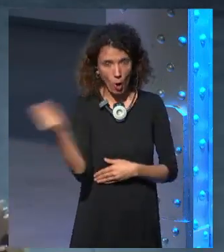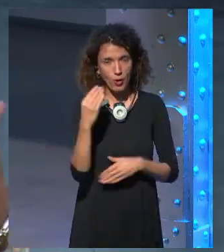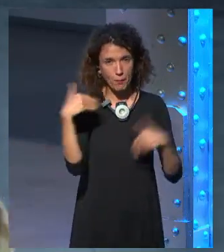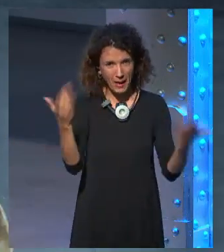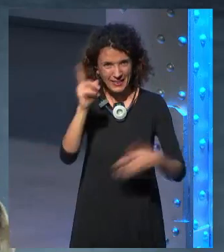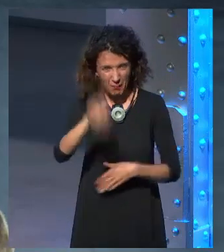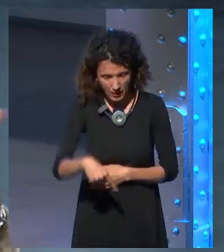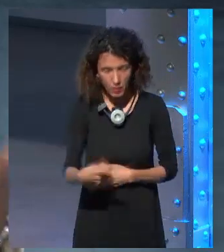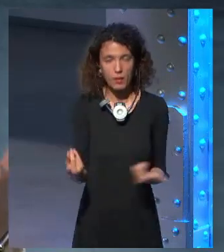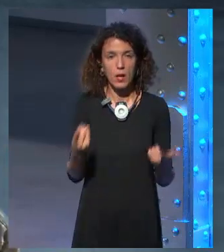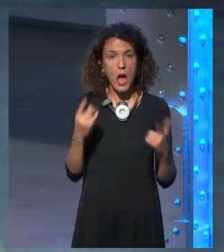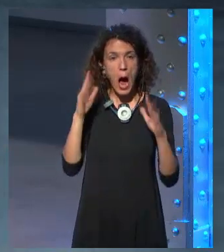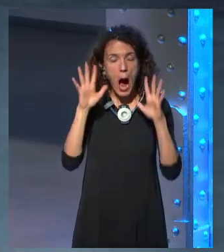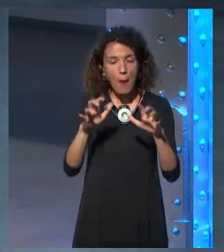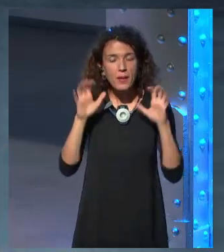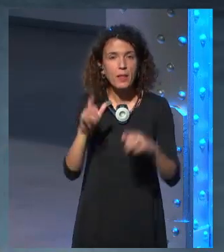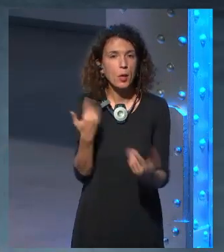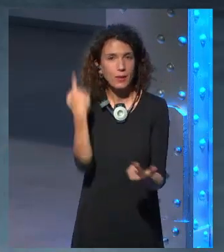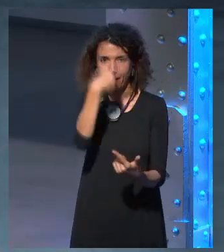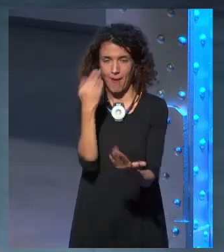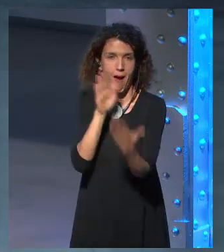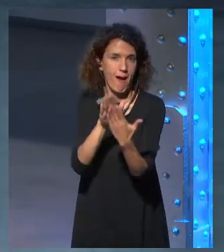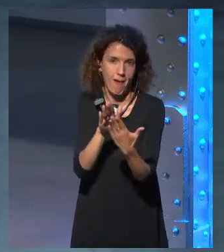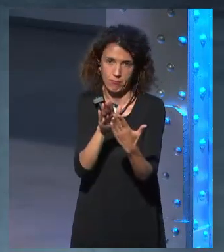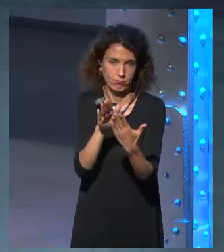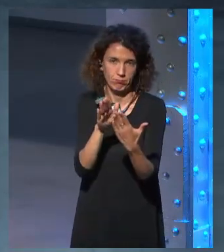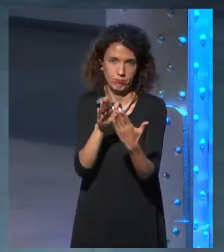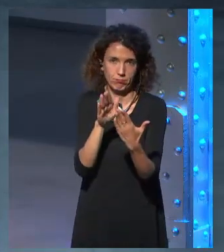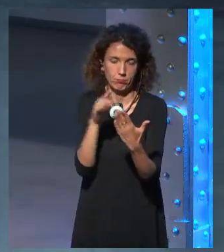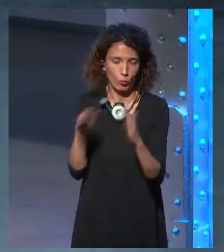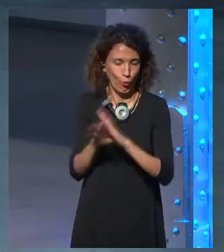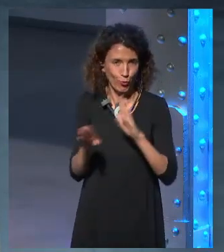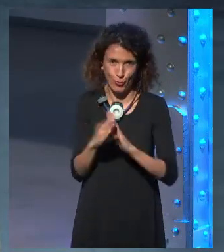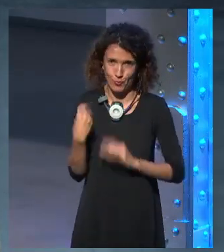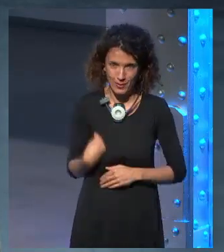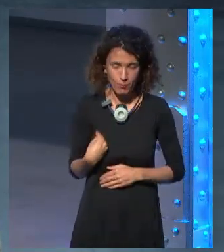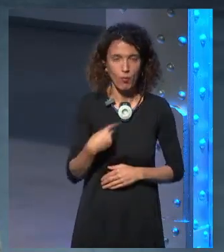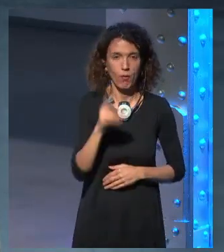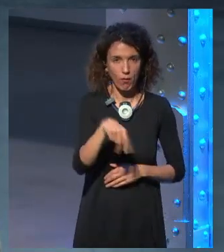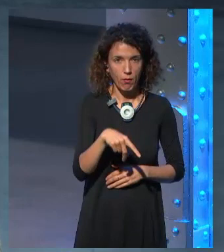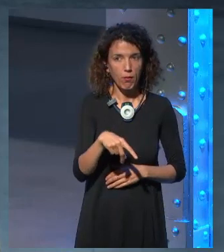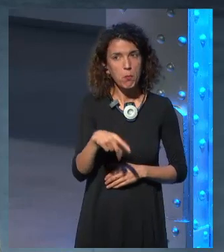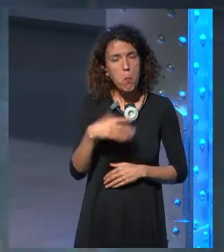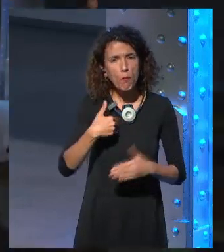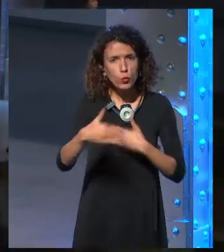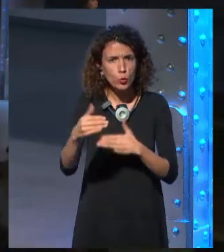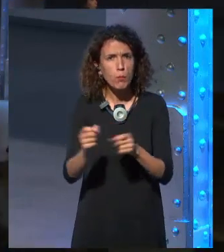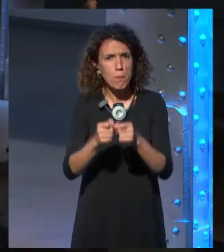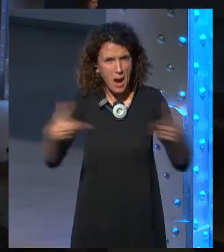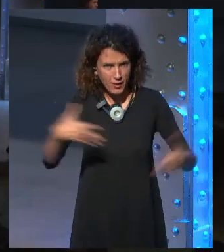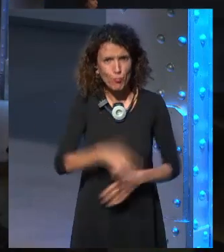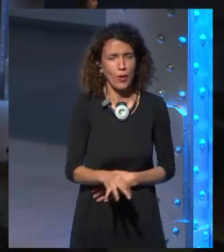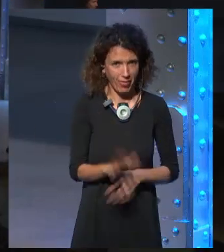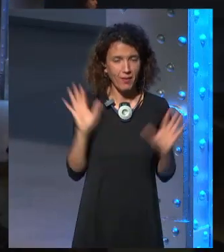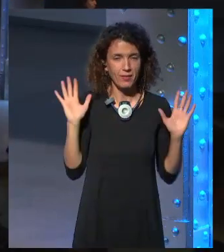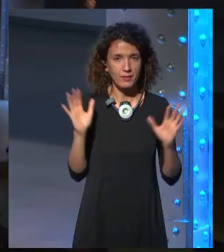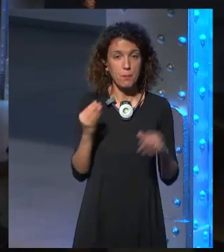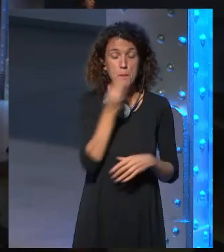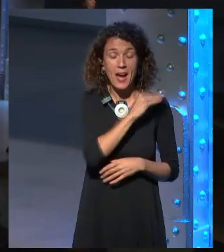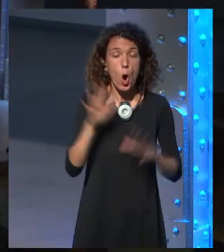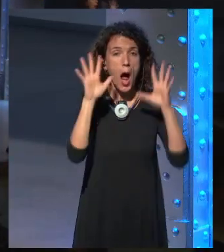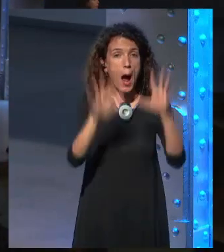will continue to be face-to-face and as social as it is now, if not more so. Bueno, pues con esto tan importante que ha dicho Connie. Okay, so